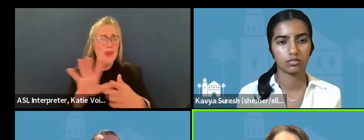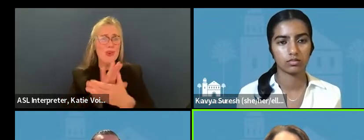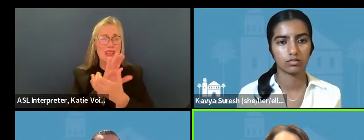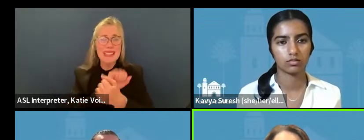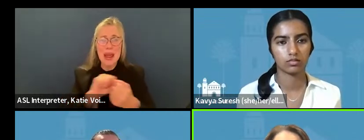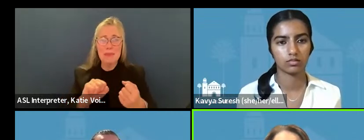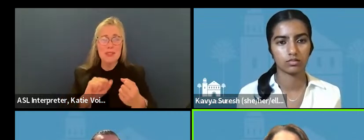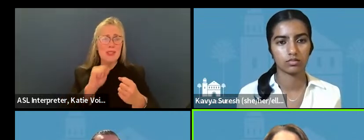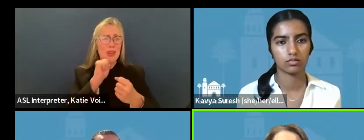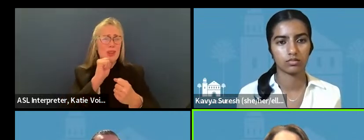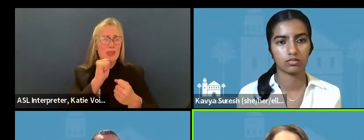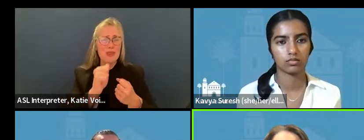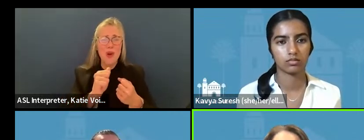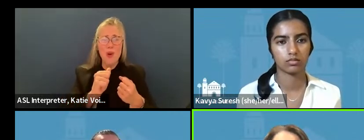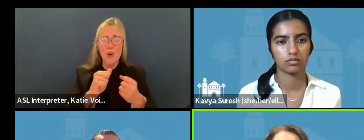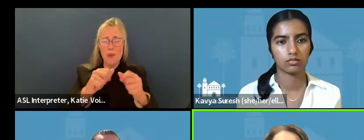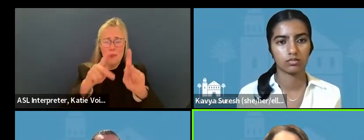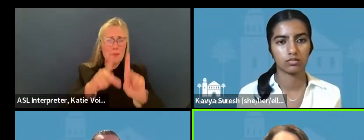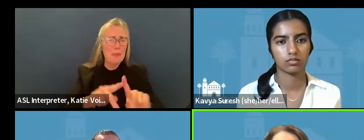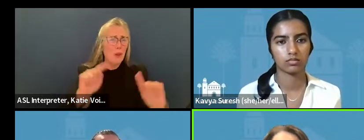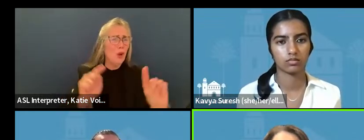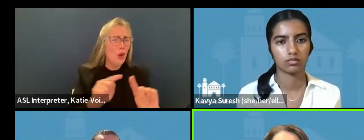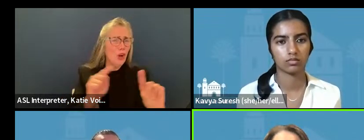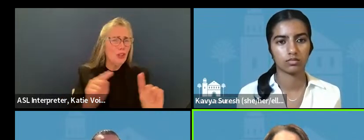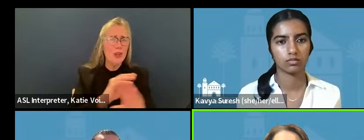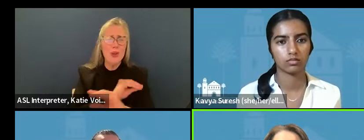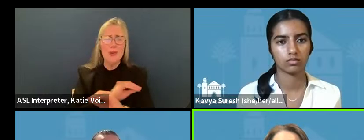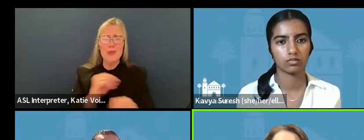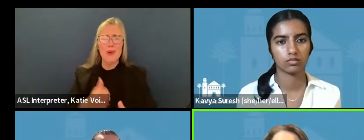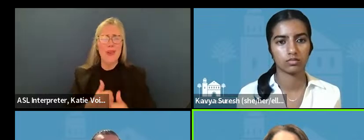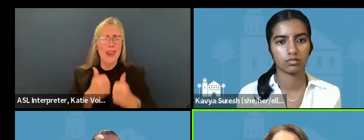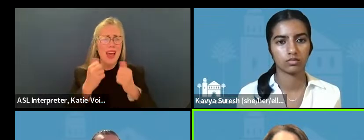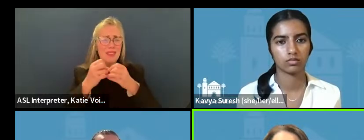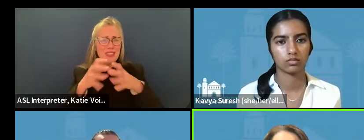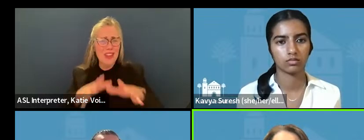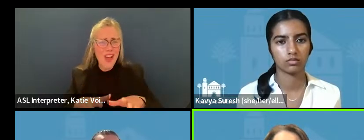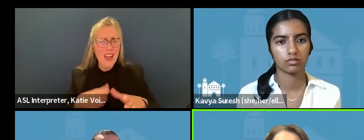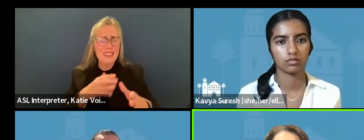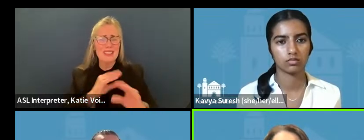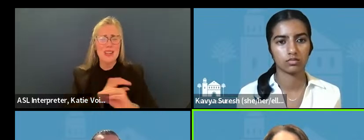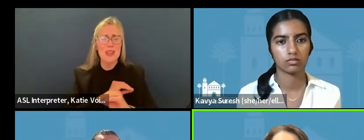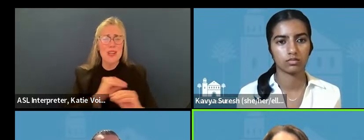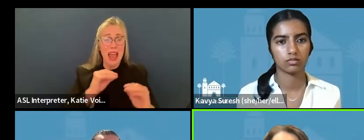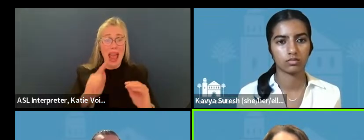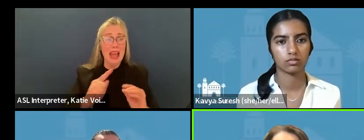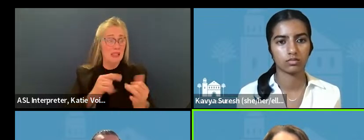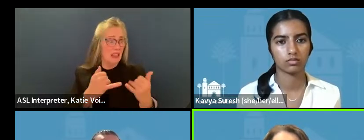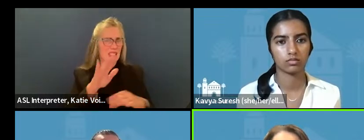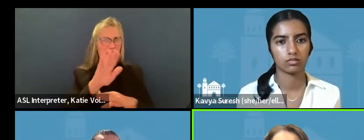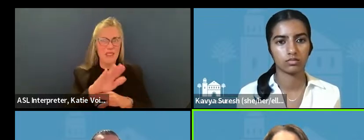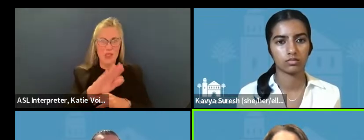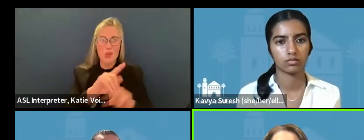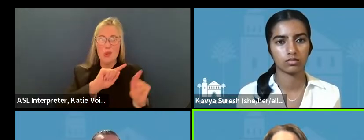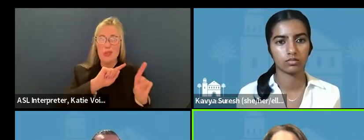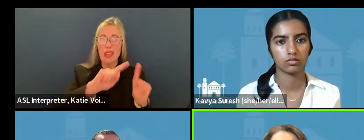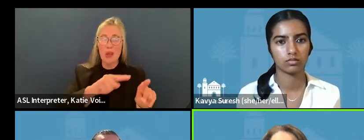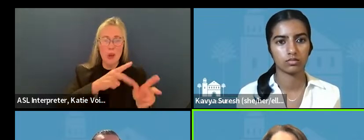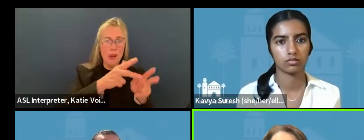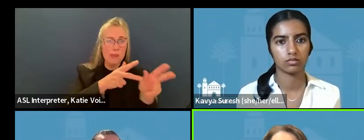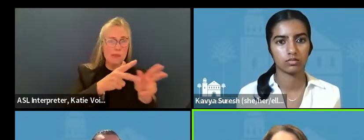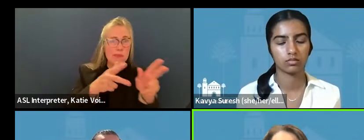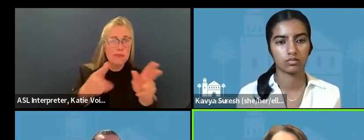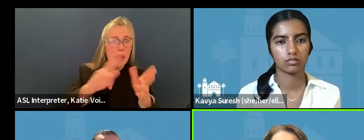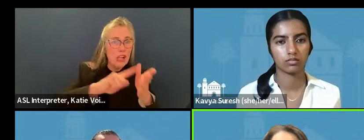happened yesterday and this afternoon, they've all gone out to check all our facilities.